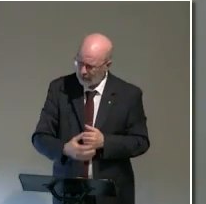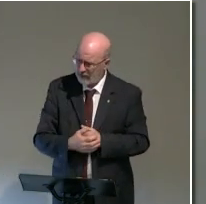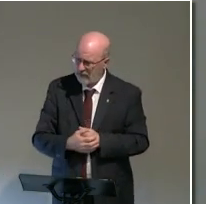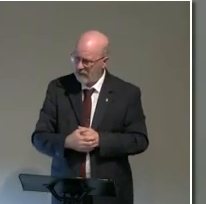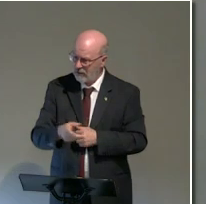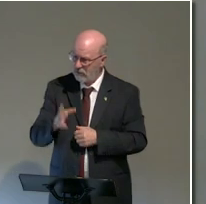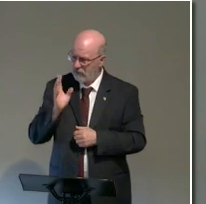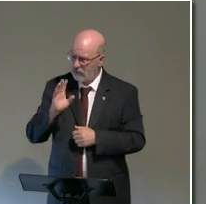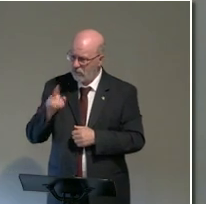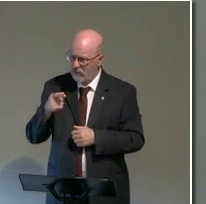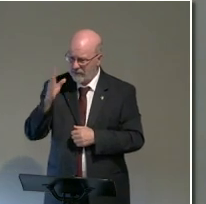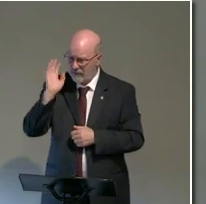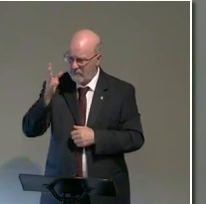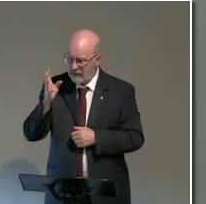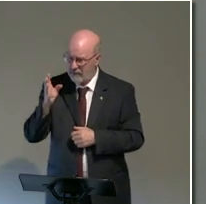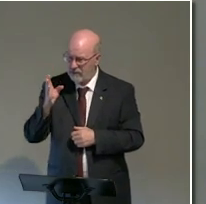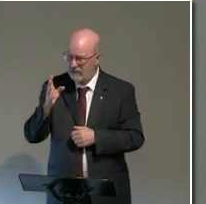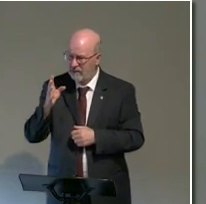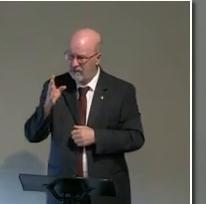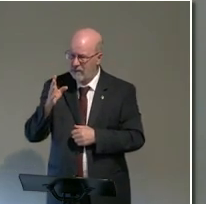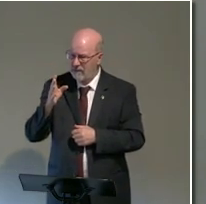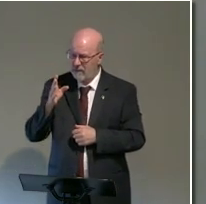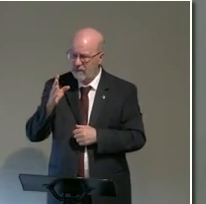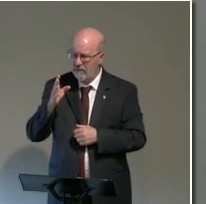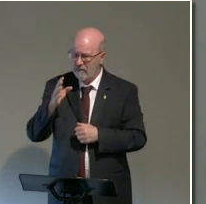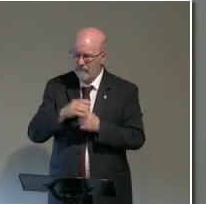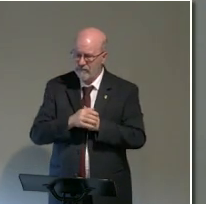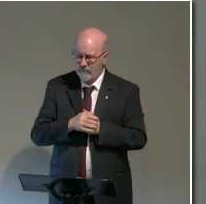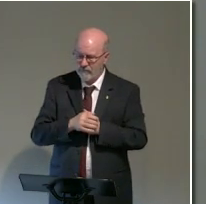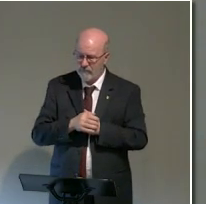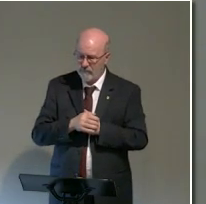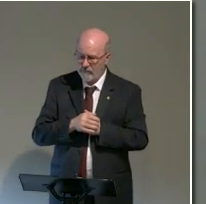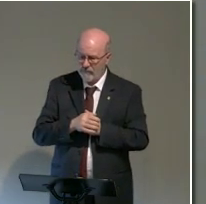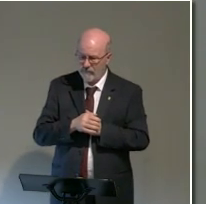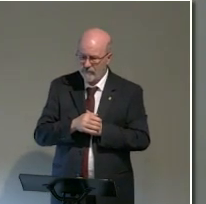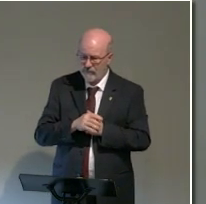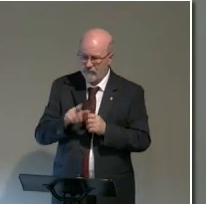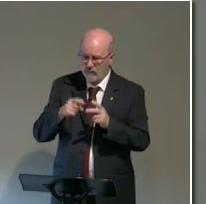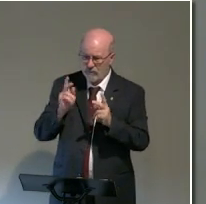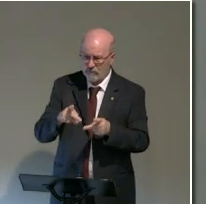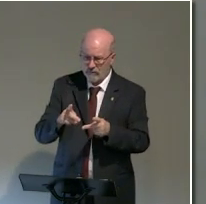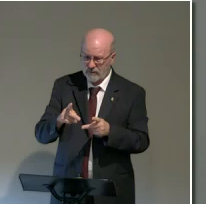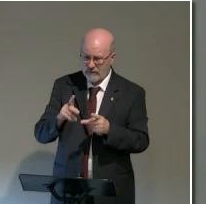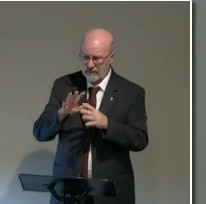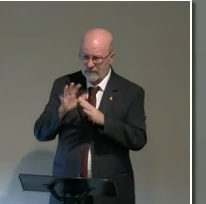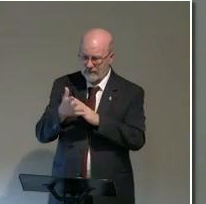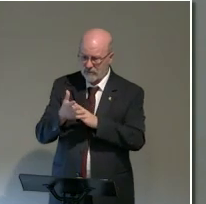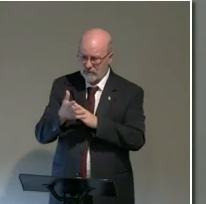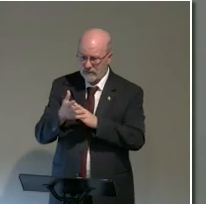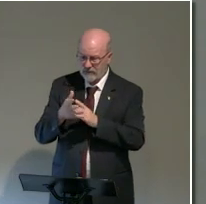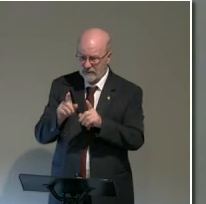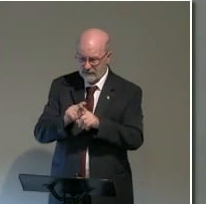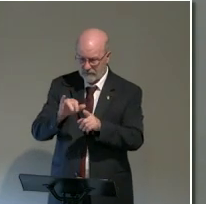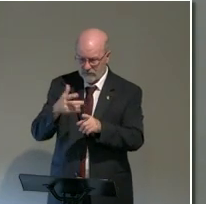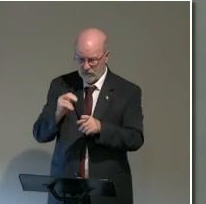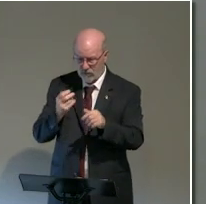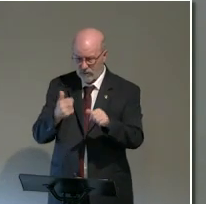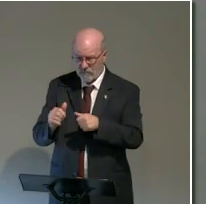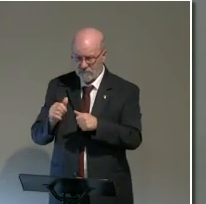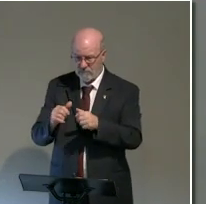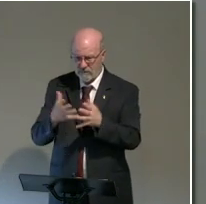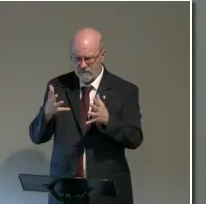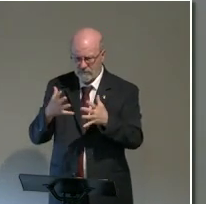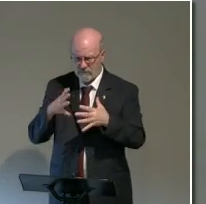Could you only imagine, right? When somebody is in a situation like John was probably